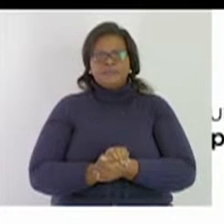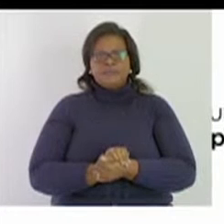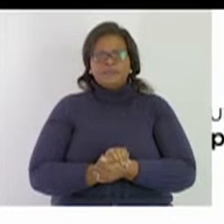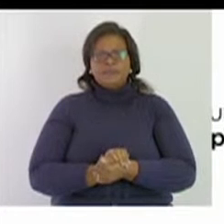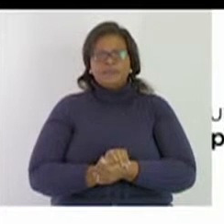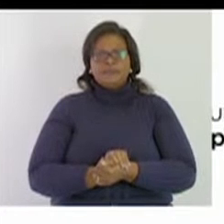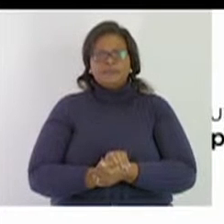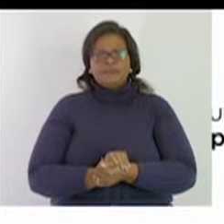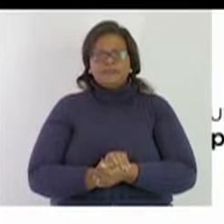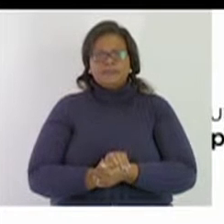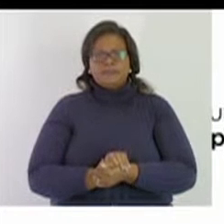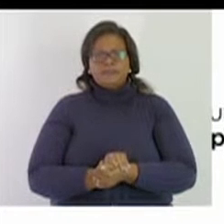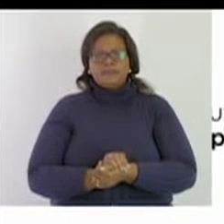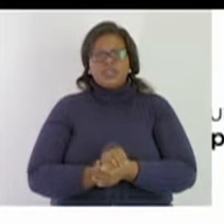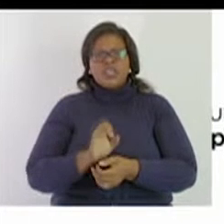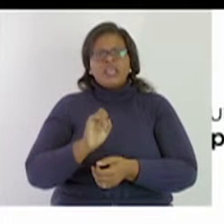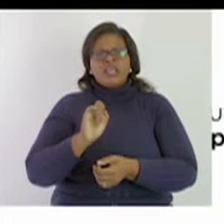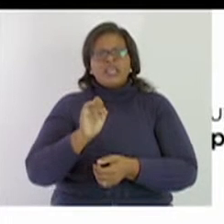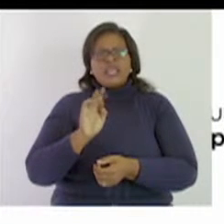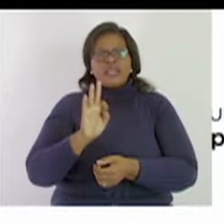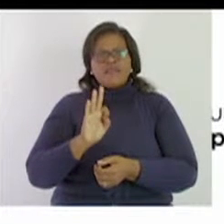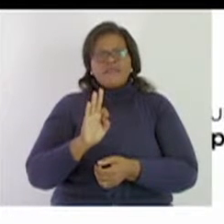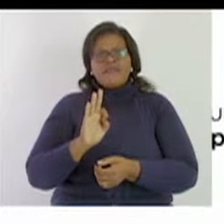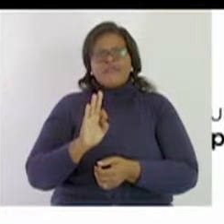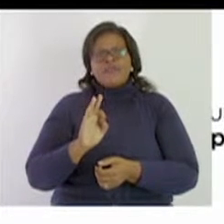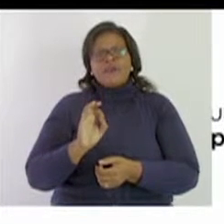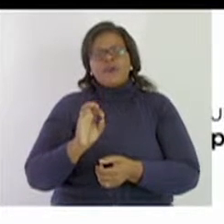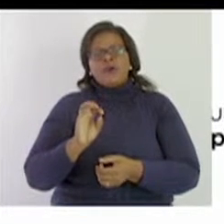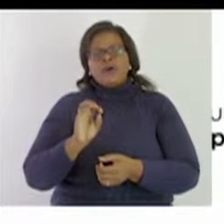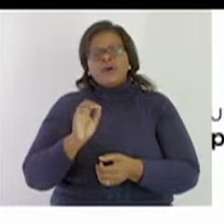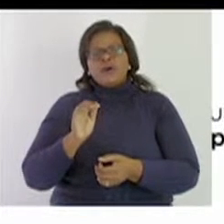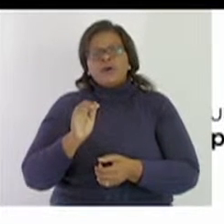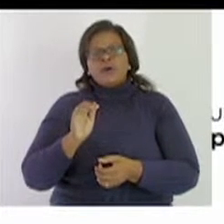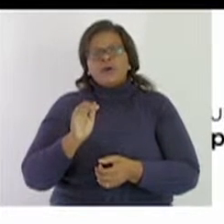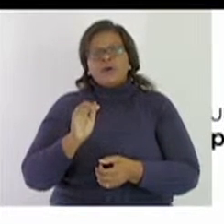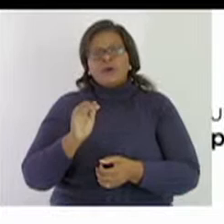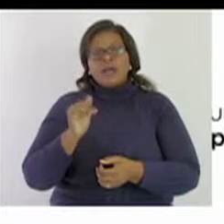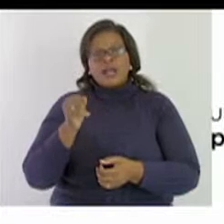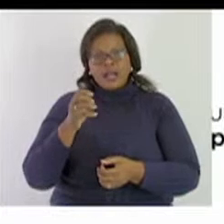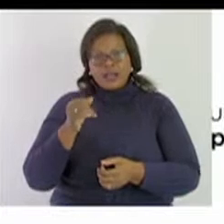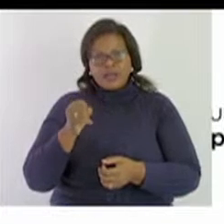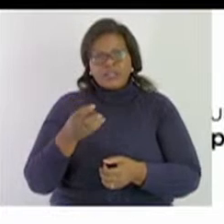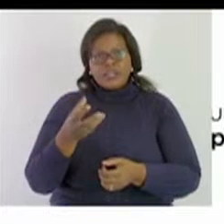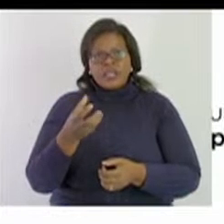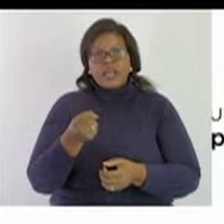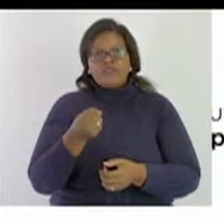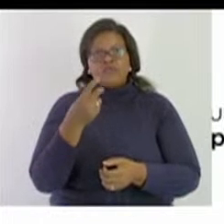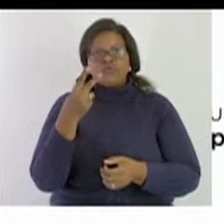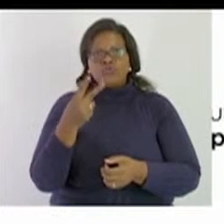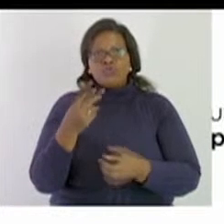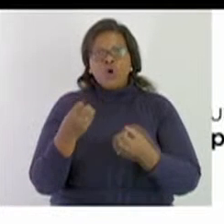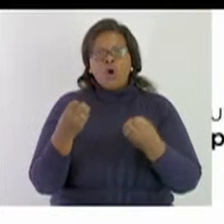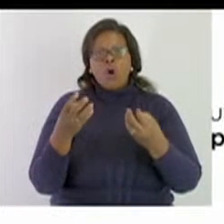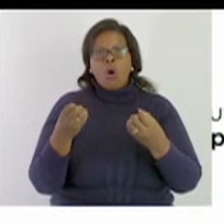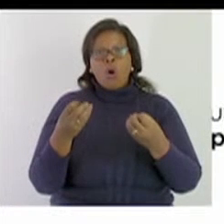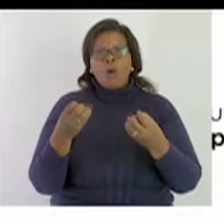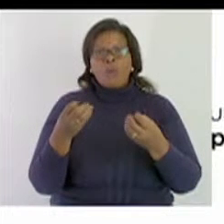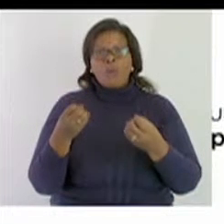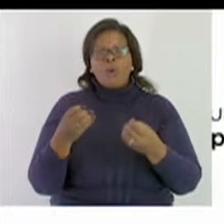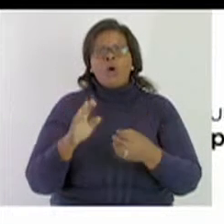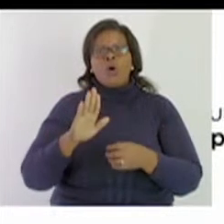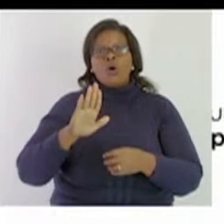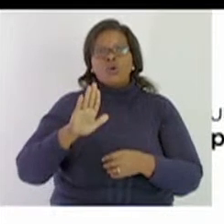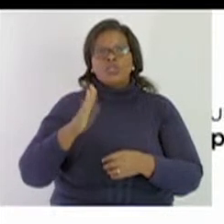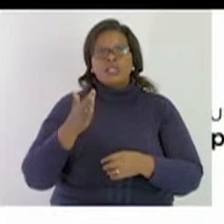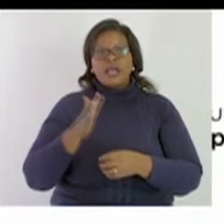So when a sum has two or more different operation signs, that is when we